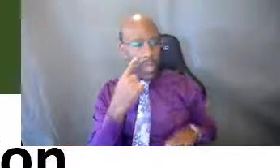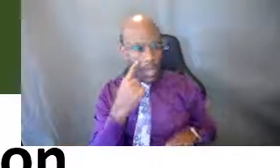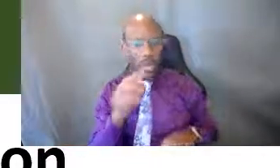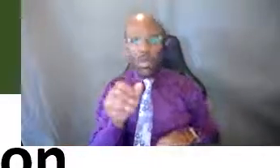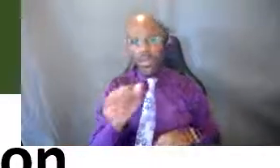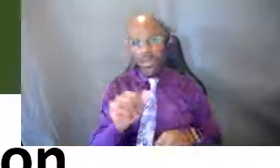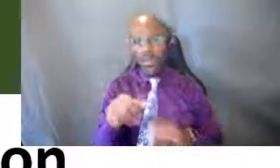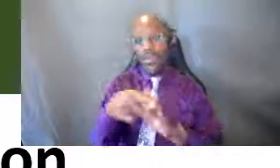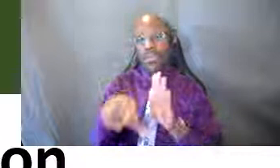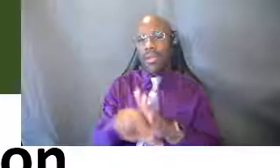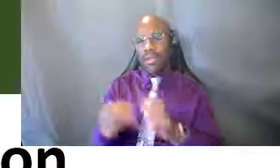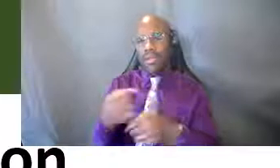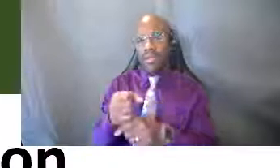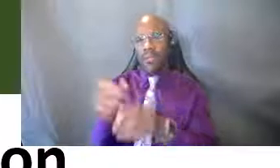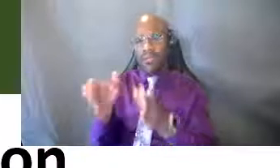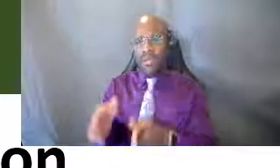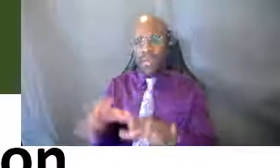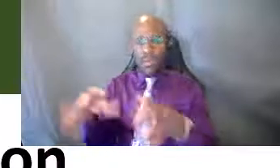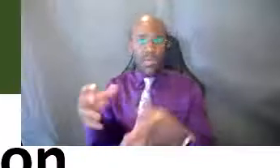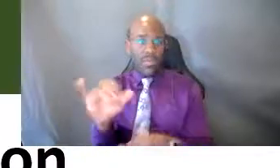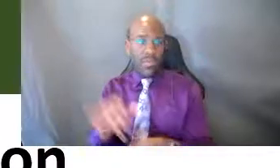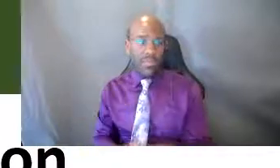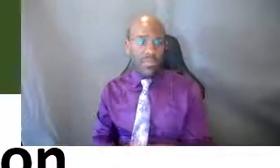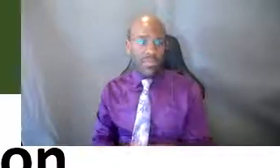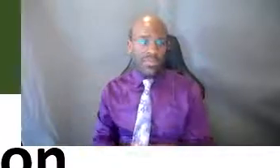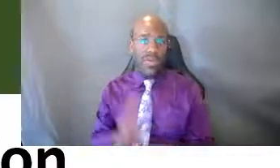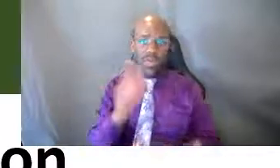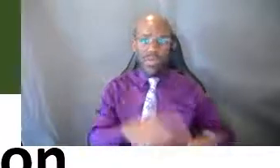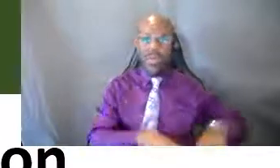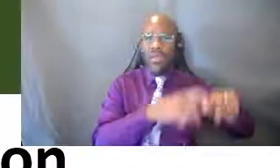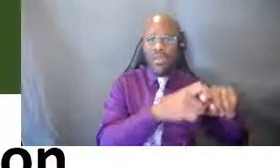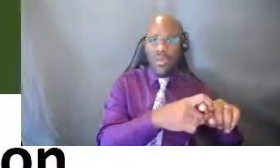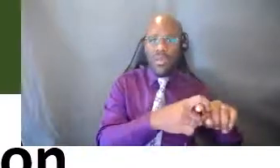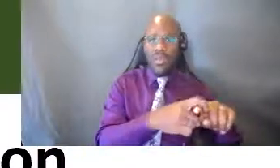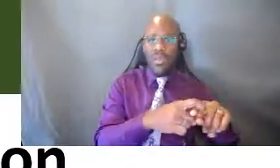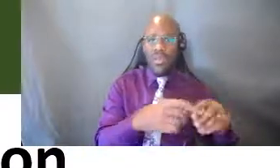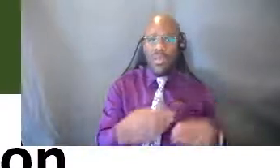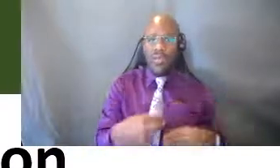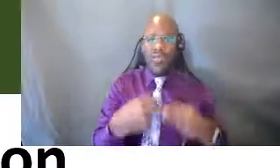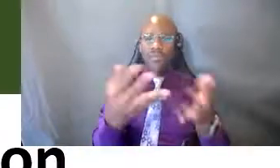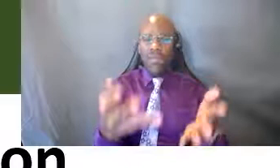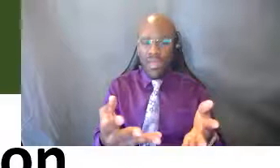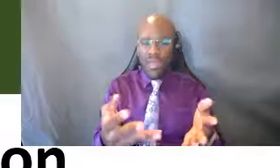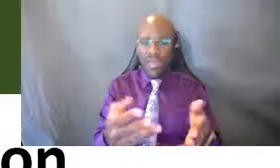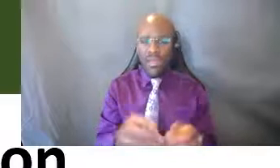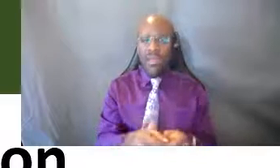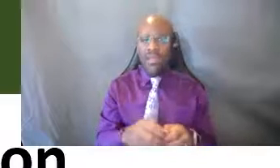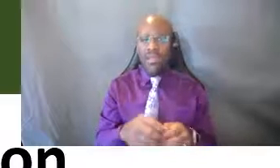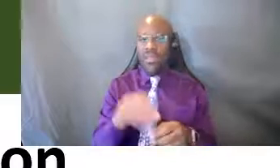So I'd like to pause here and just provide the code word for continuing legal